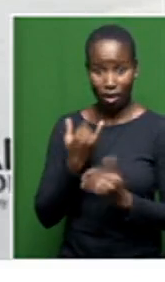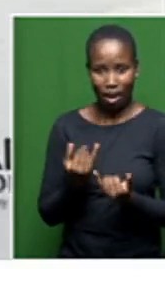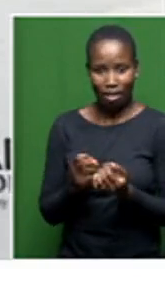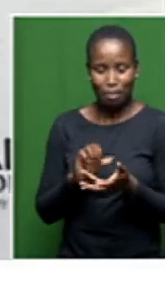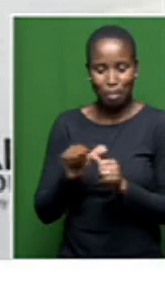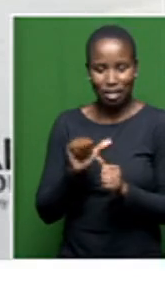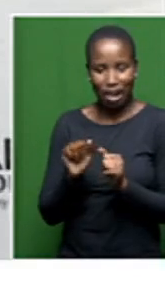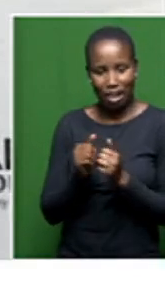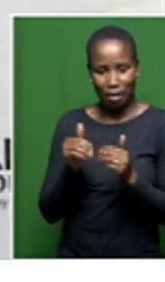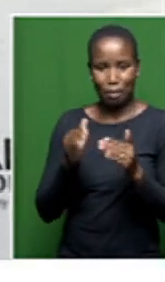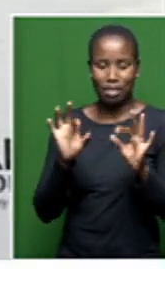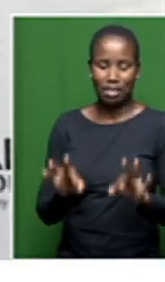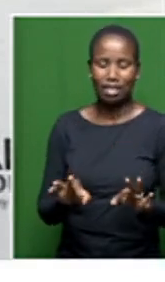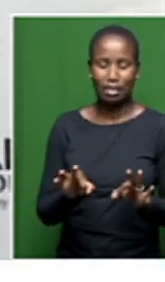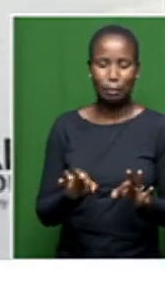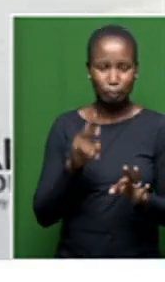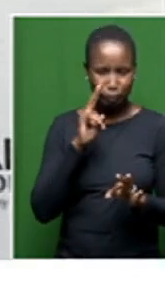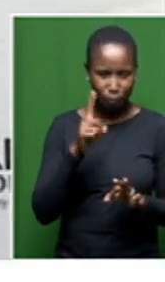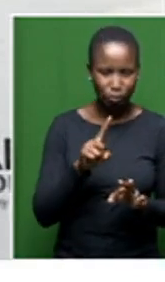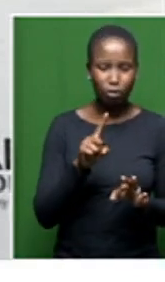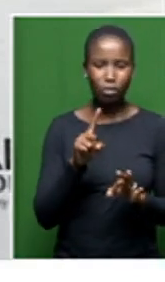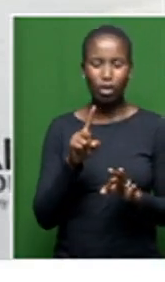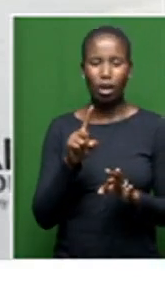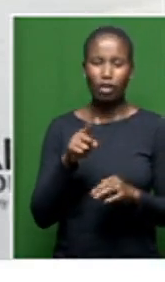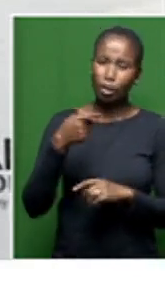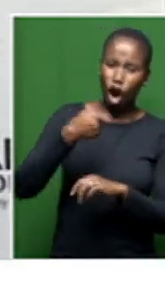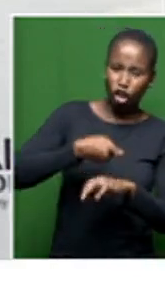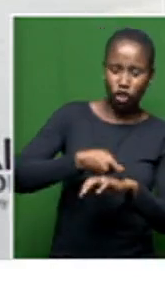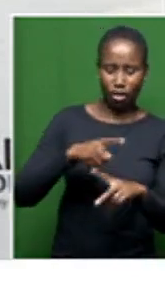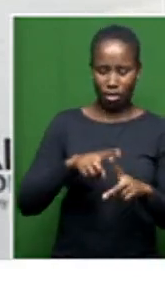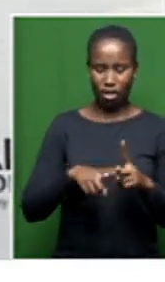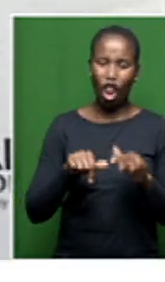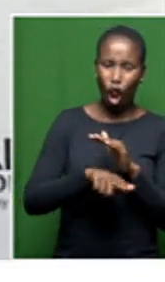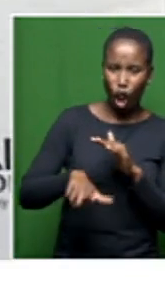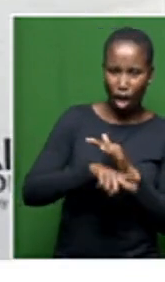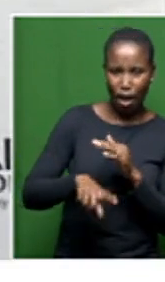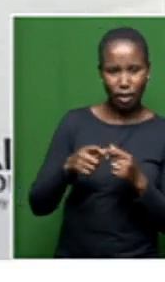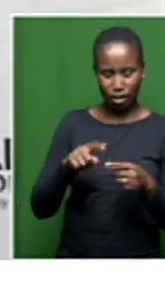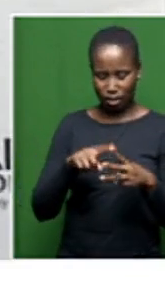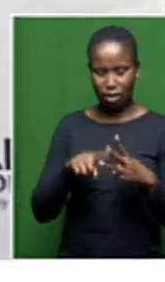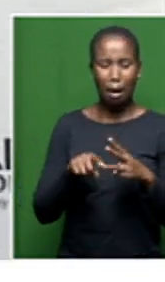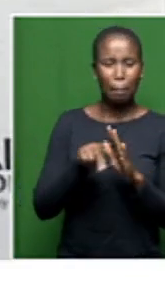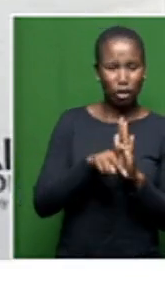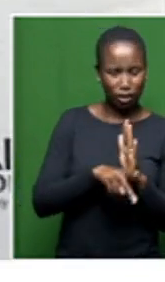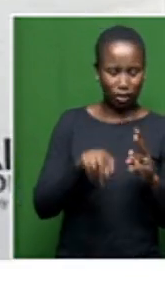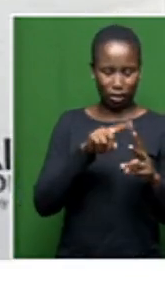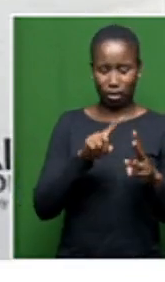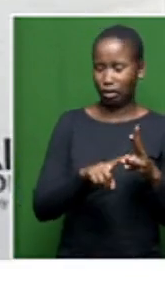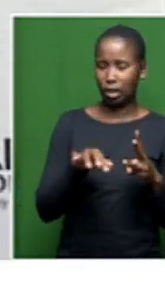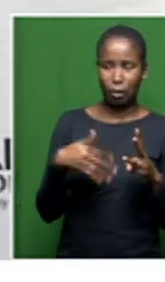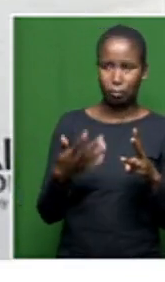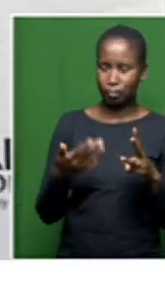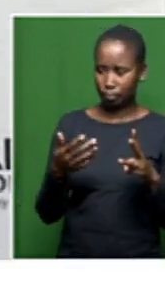at the spectrum auction, if you look at land acquisition policies that have been announced, if you look